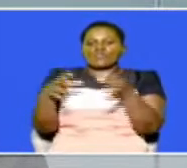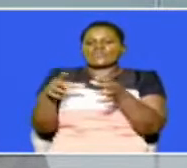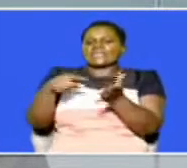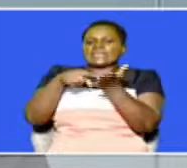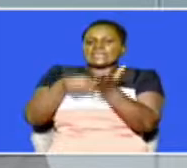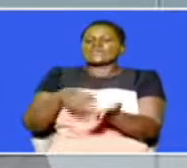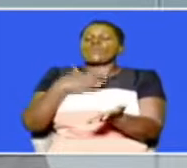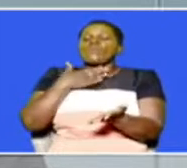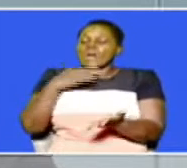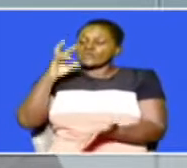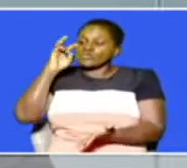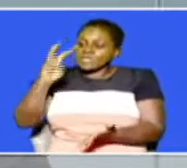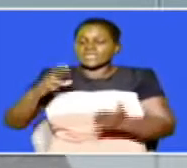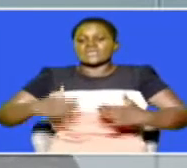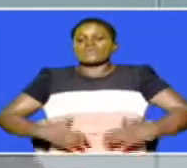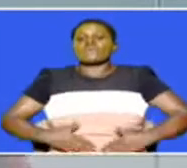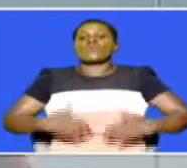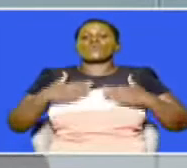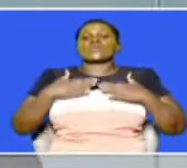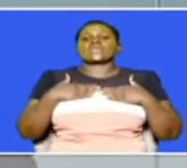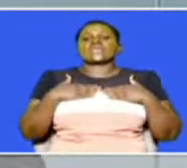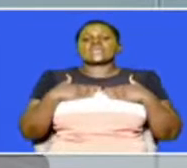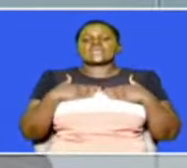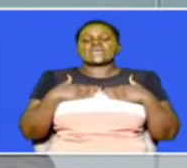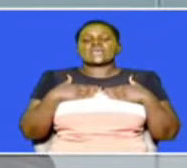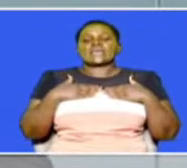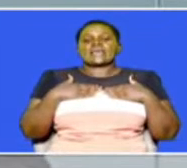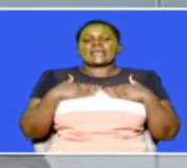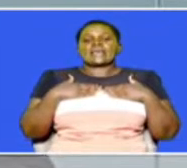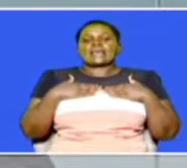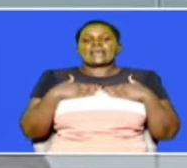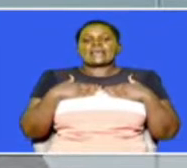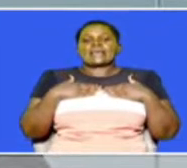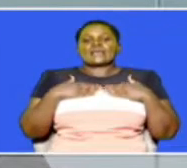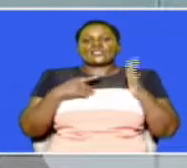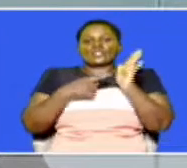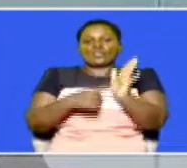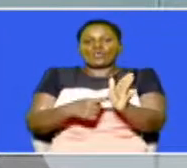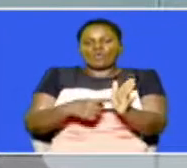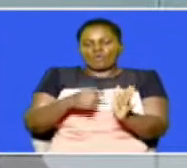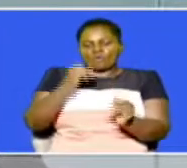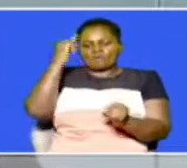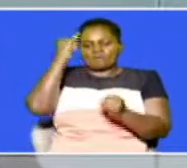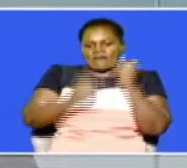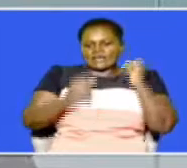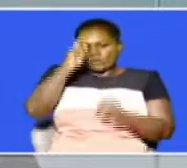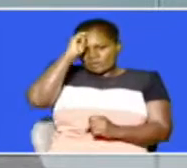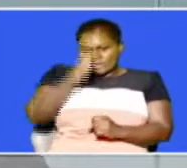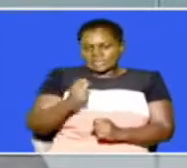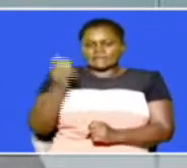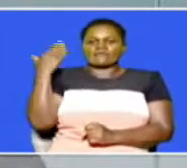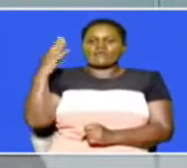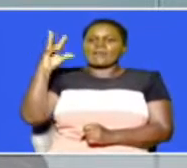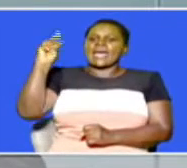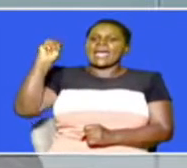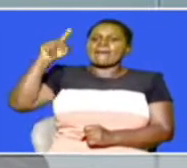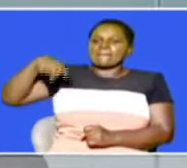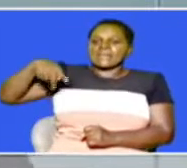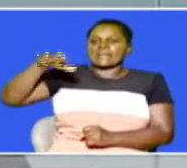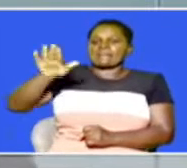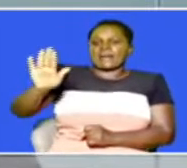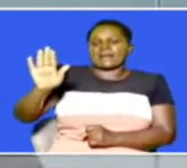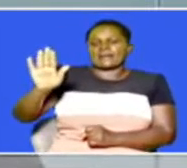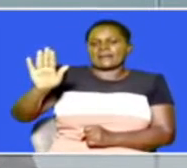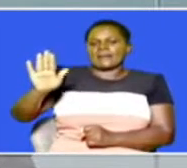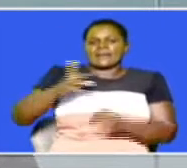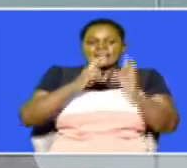they deserve an opportunity and a chance to view the body and pay their last respects to the former member of parliament, to their former member of